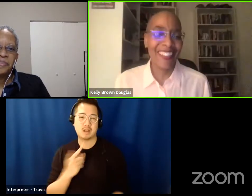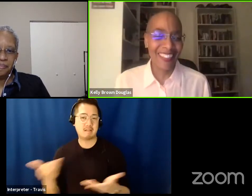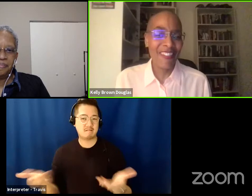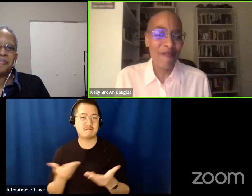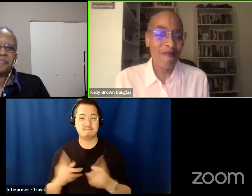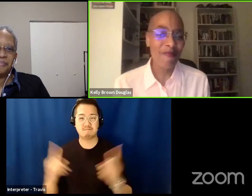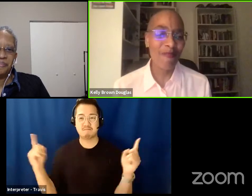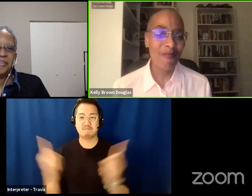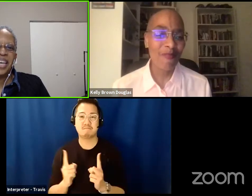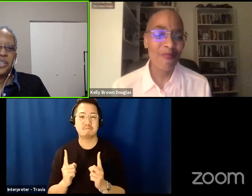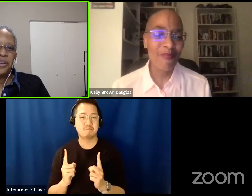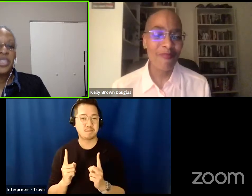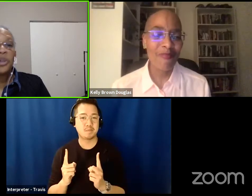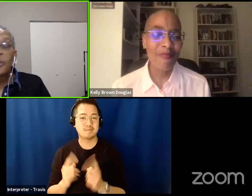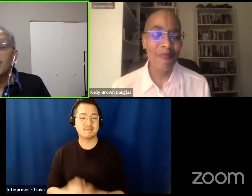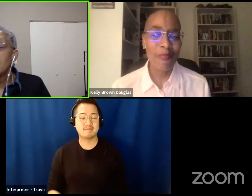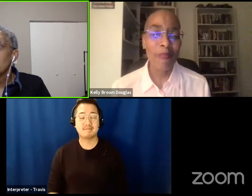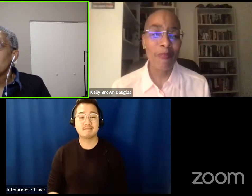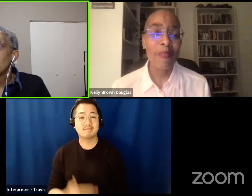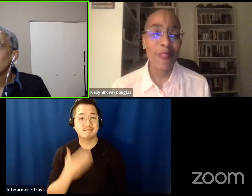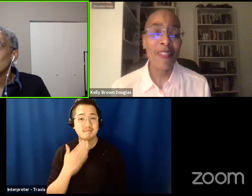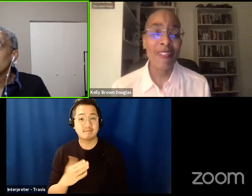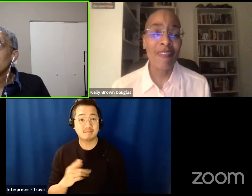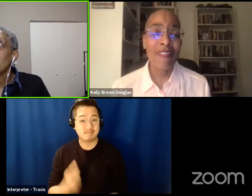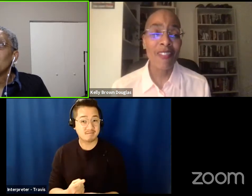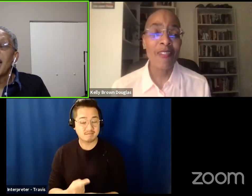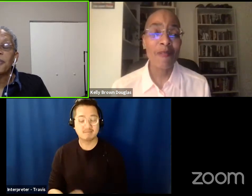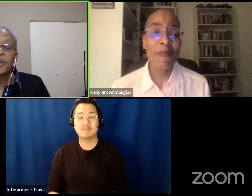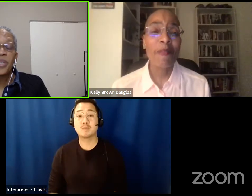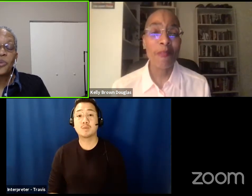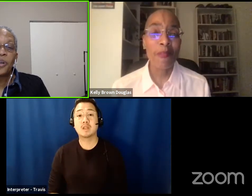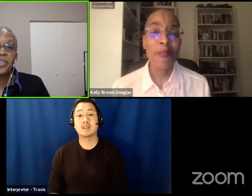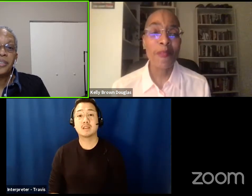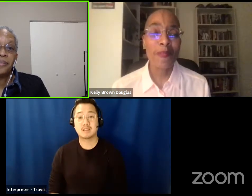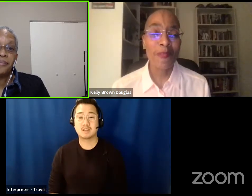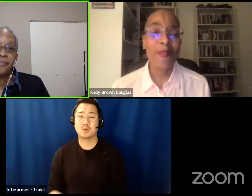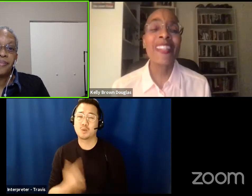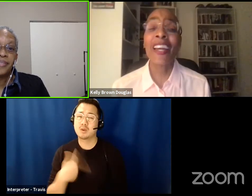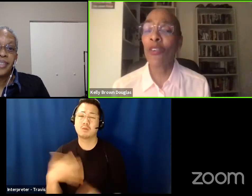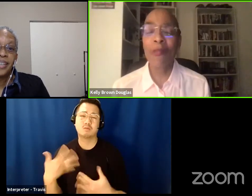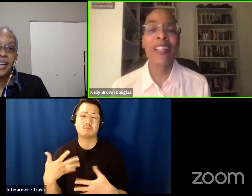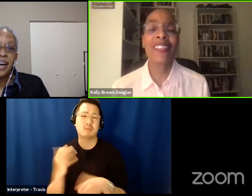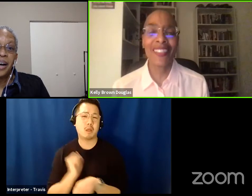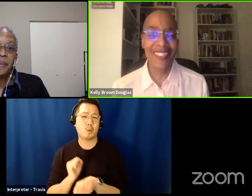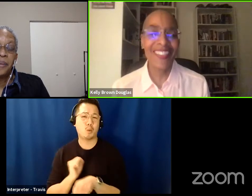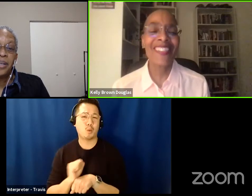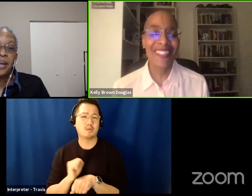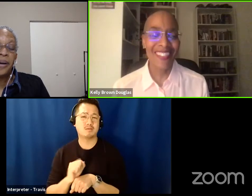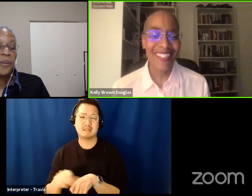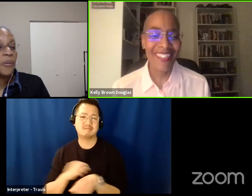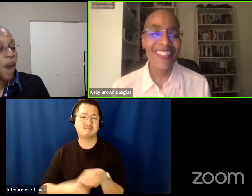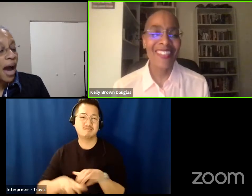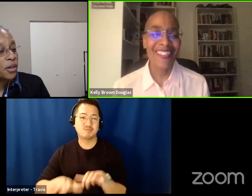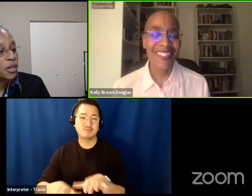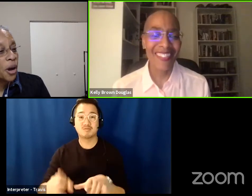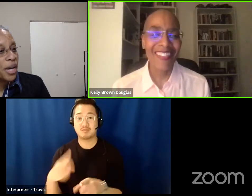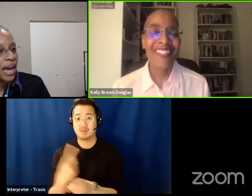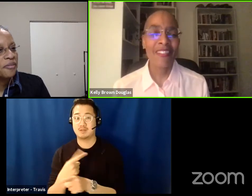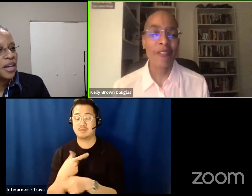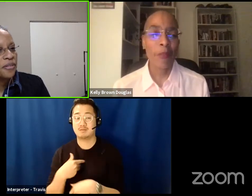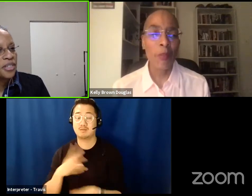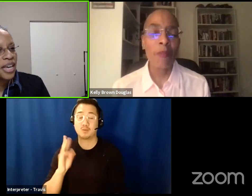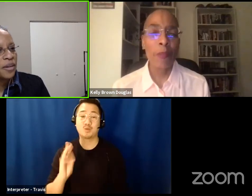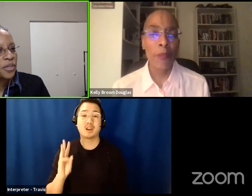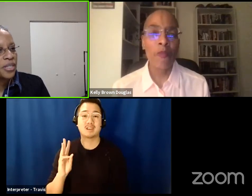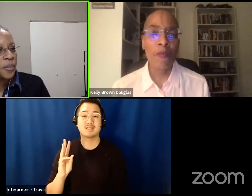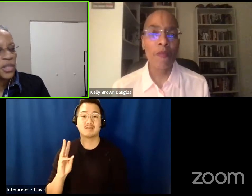together. Mm-hmm. Thank you, because you know what? We have so much work to do. Yeah, oh my goodness. Oh, wow, you know, and